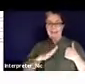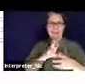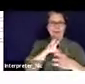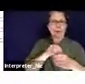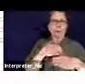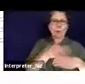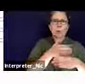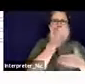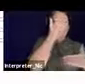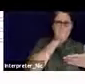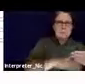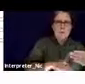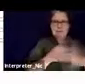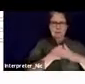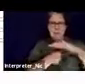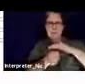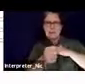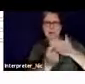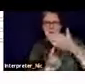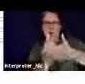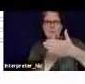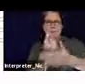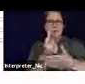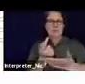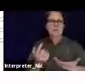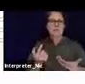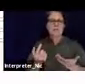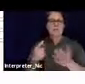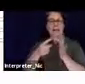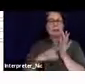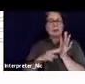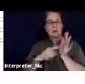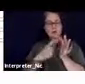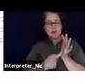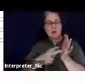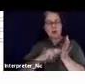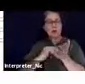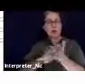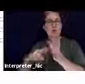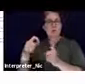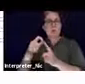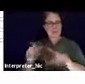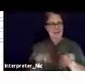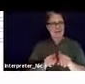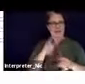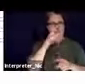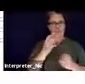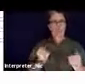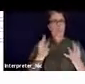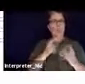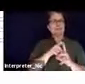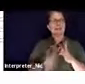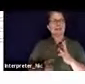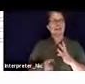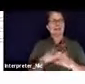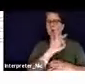placement opportunities, just like those without a disability do. And again, as I said, I know this isn't easy, but we shouldn't be taking ourselves out